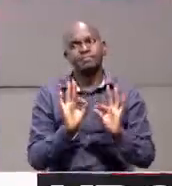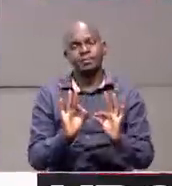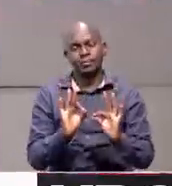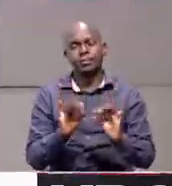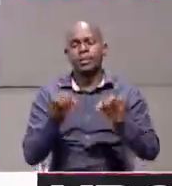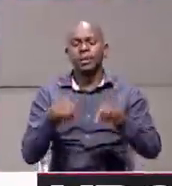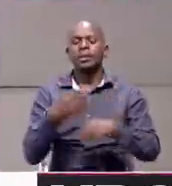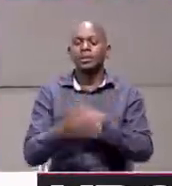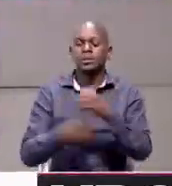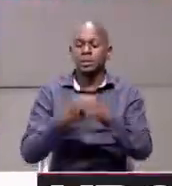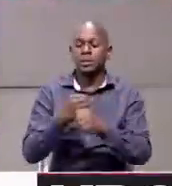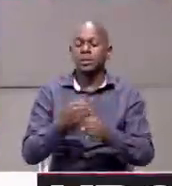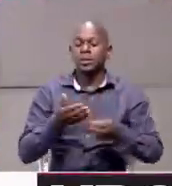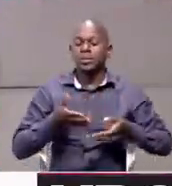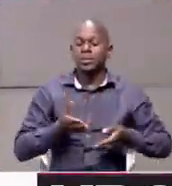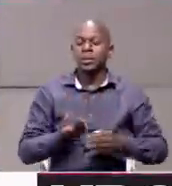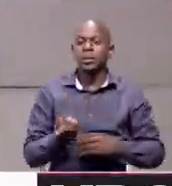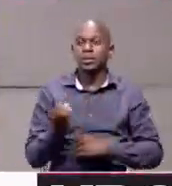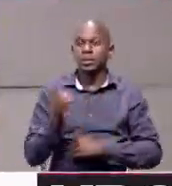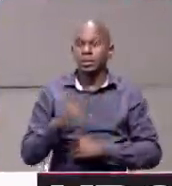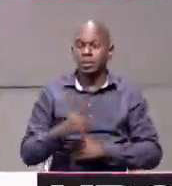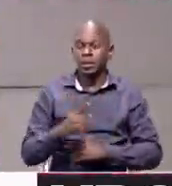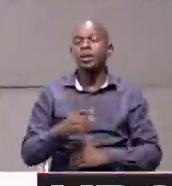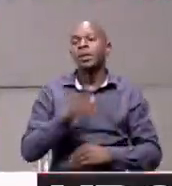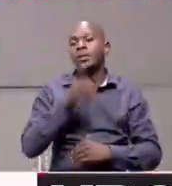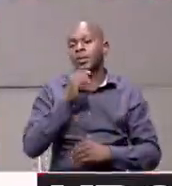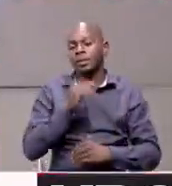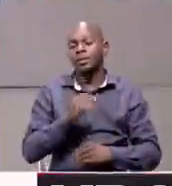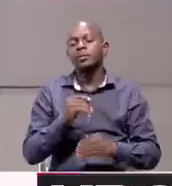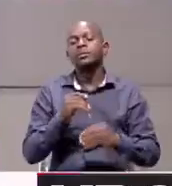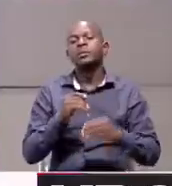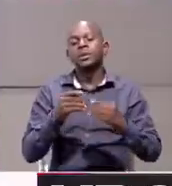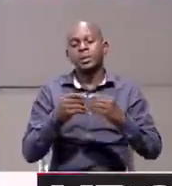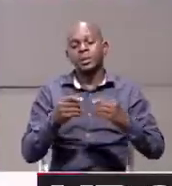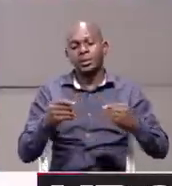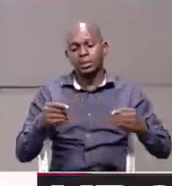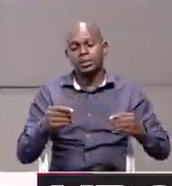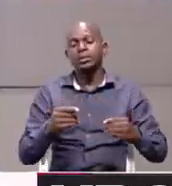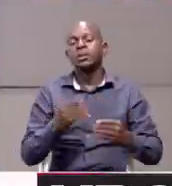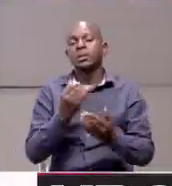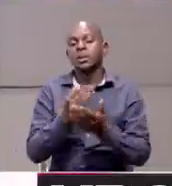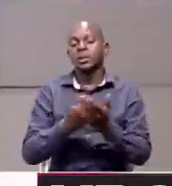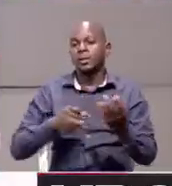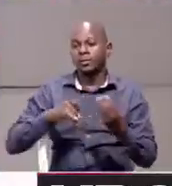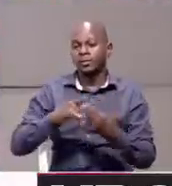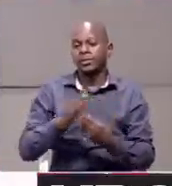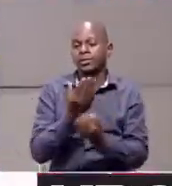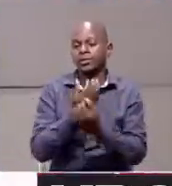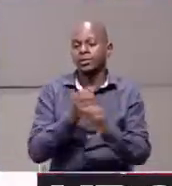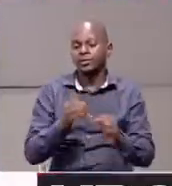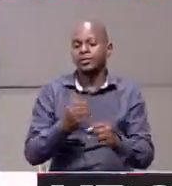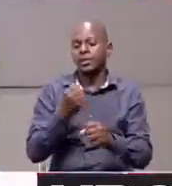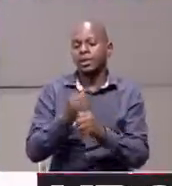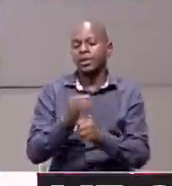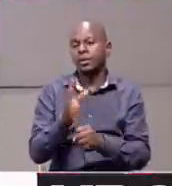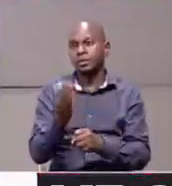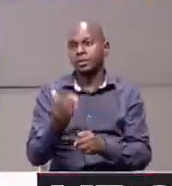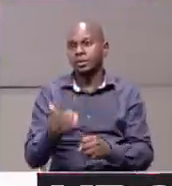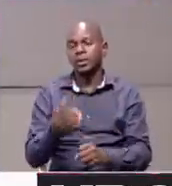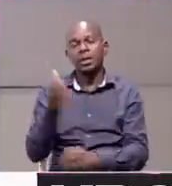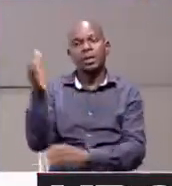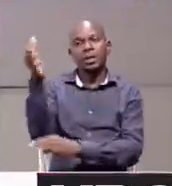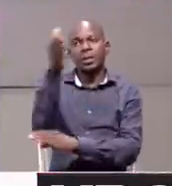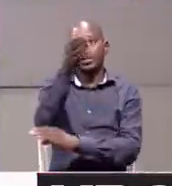This year's Kabaka birthday run was on the theme Men Against HIV to Save the Girl Child. Nalinya Nabaluga flagged off